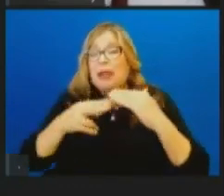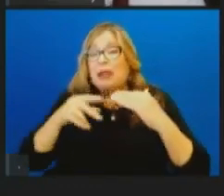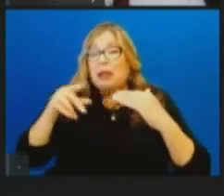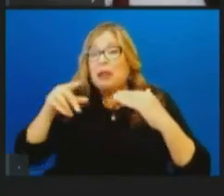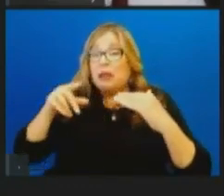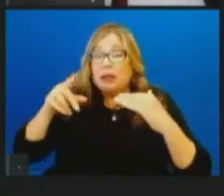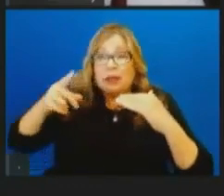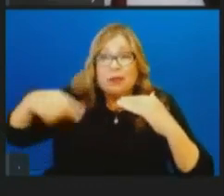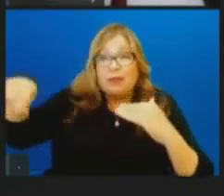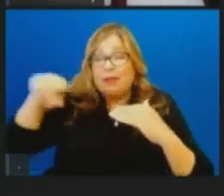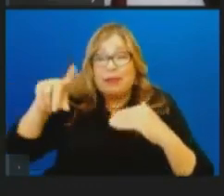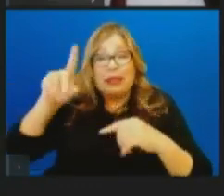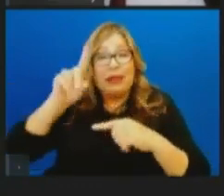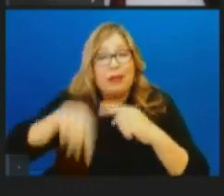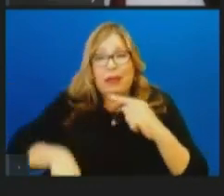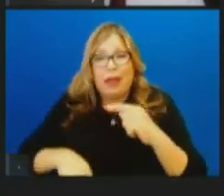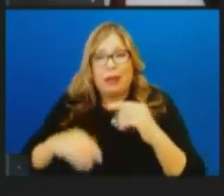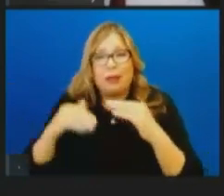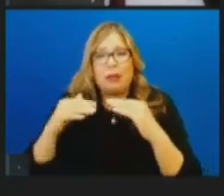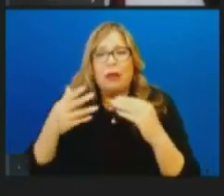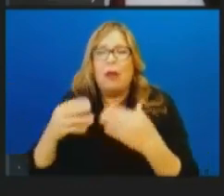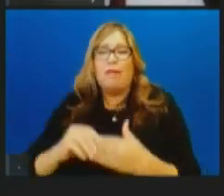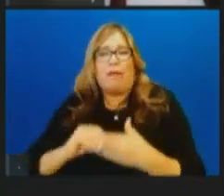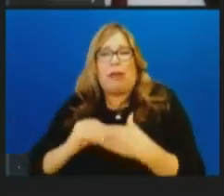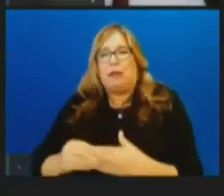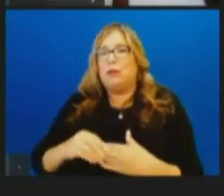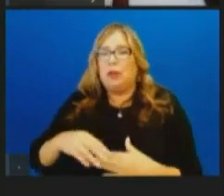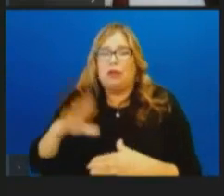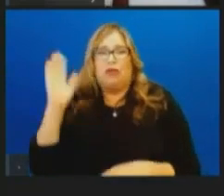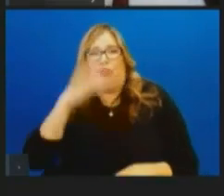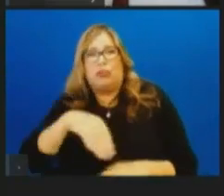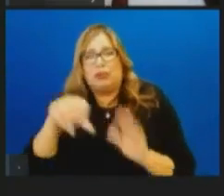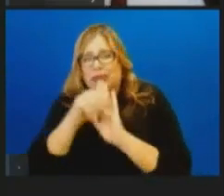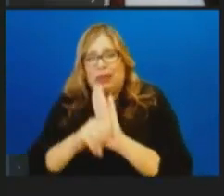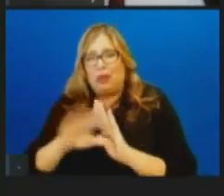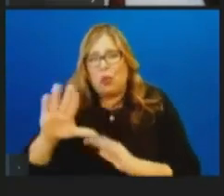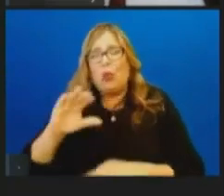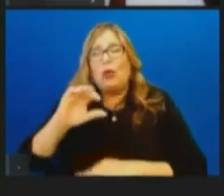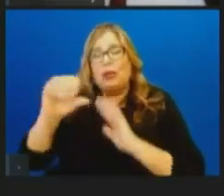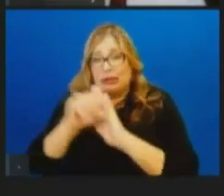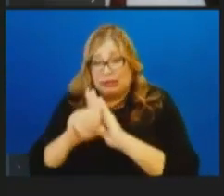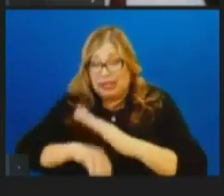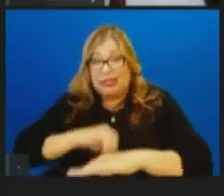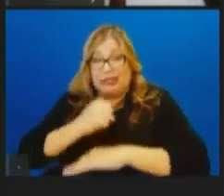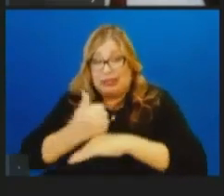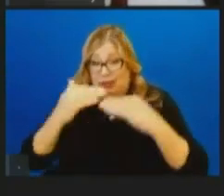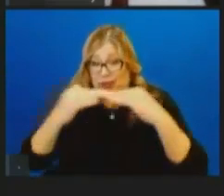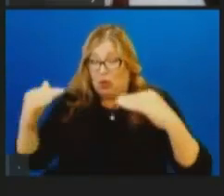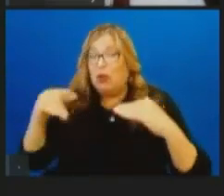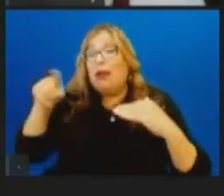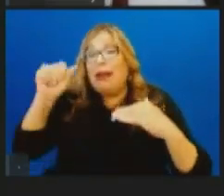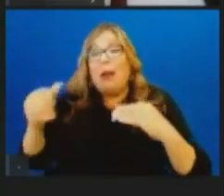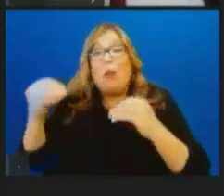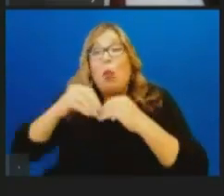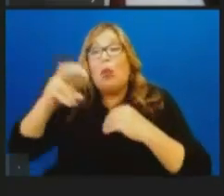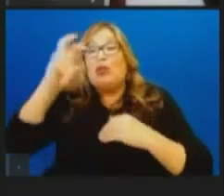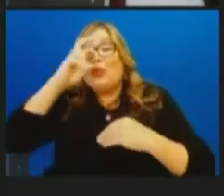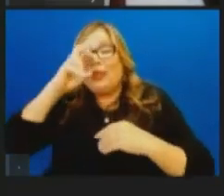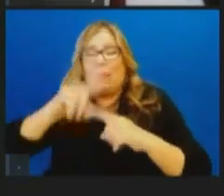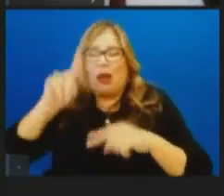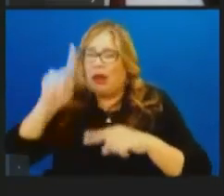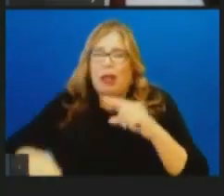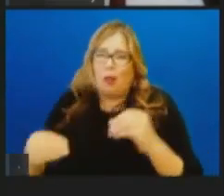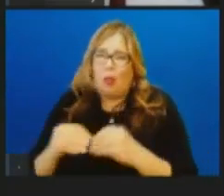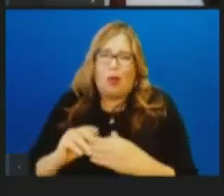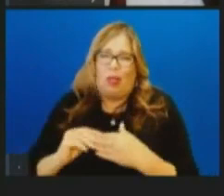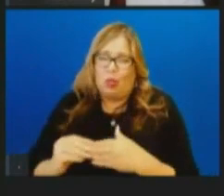begin to add layers of protection in their communities as they see fit and those conversations take them. So